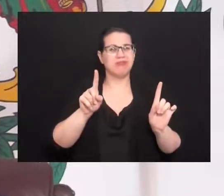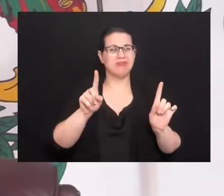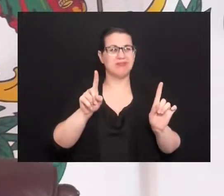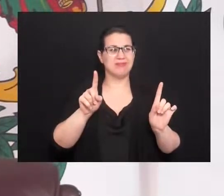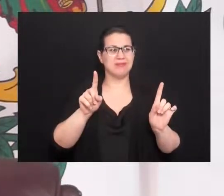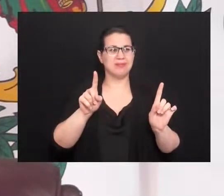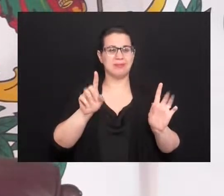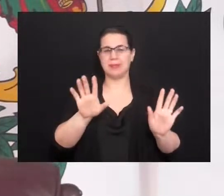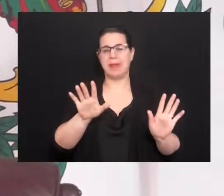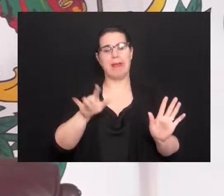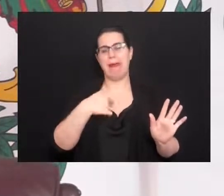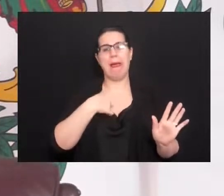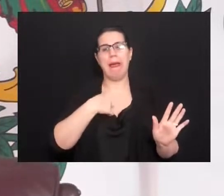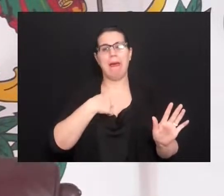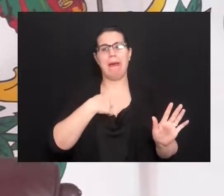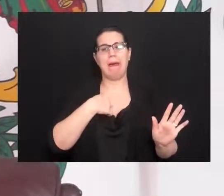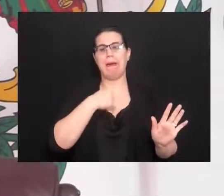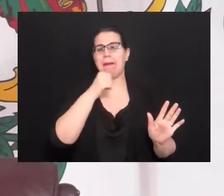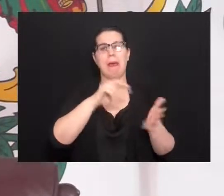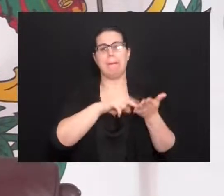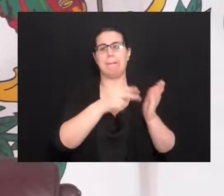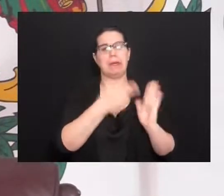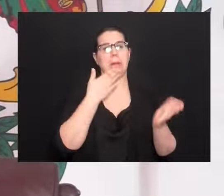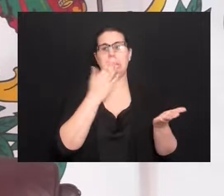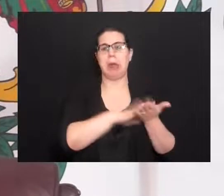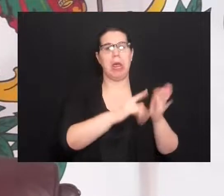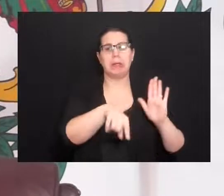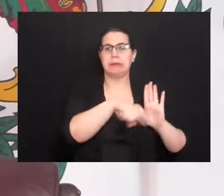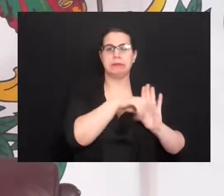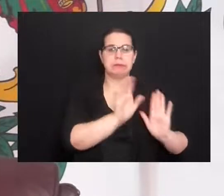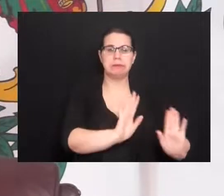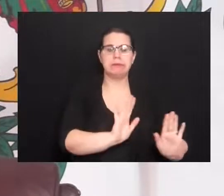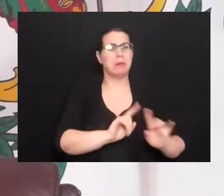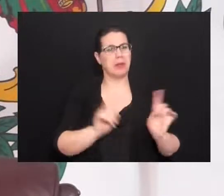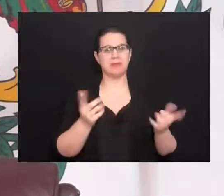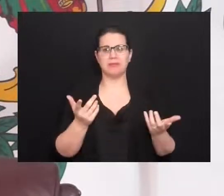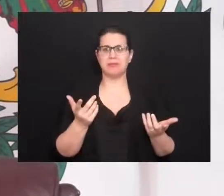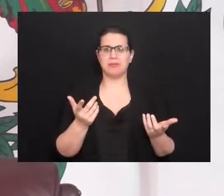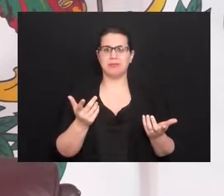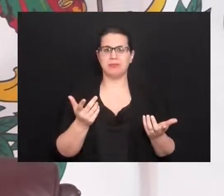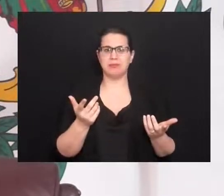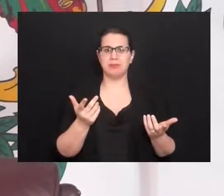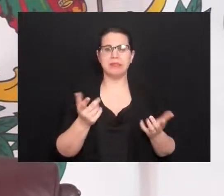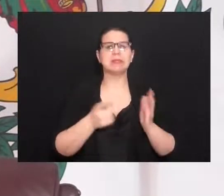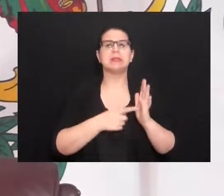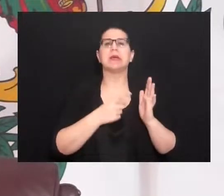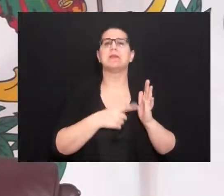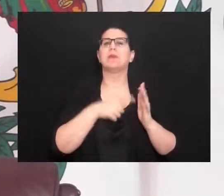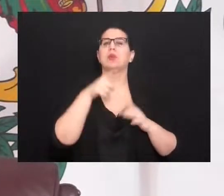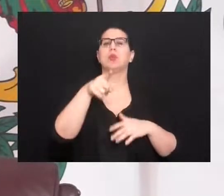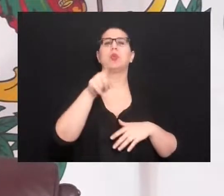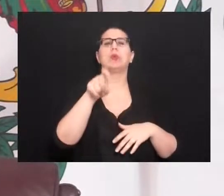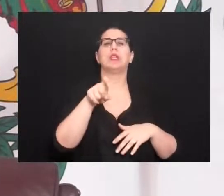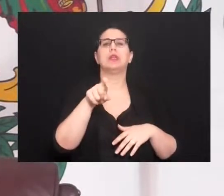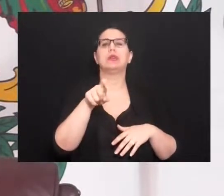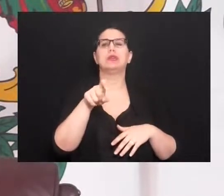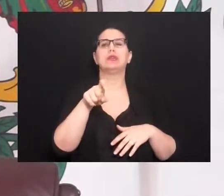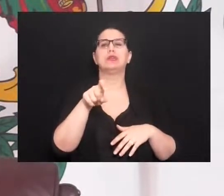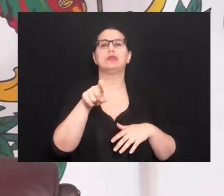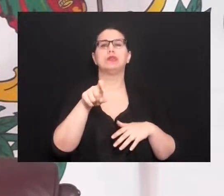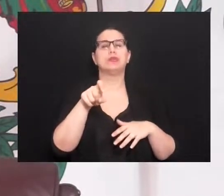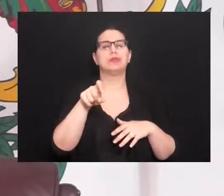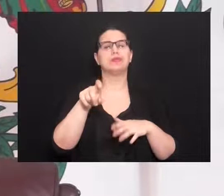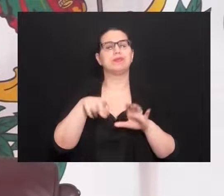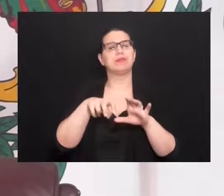I don't mean this in a bad way, but all you got to do is just step back and look at what's going on in